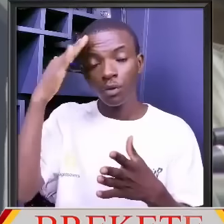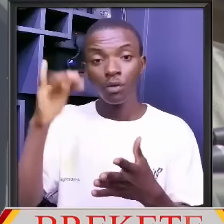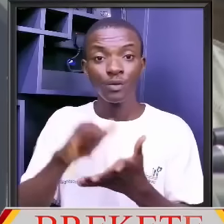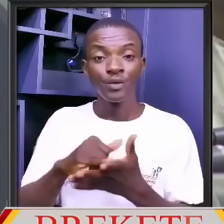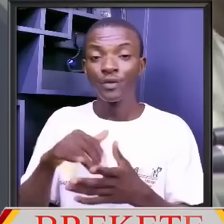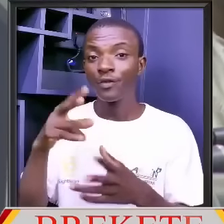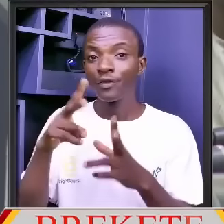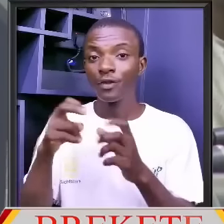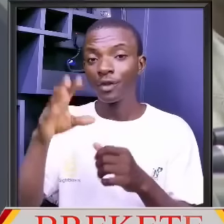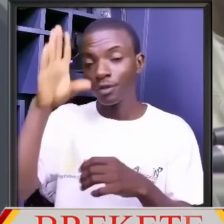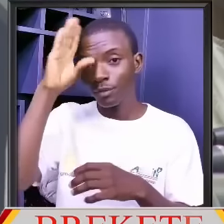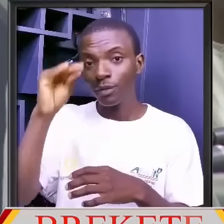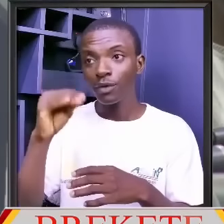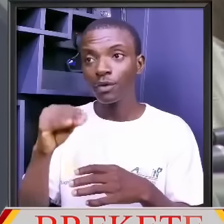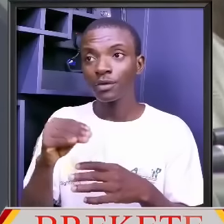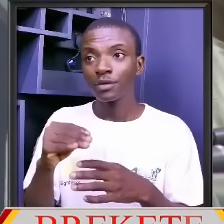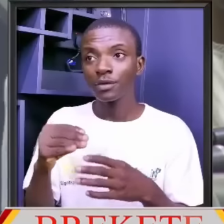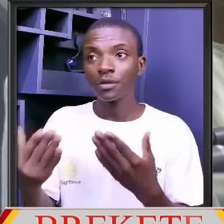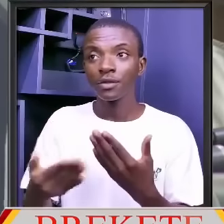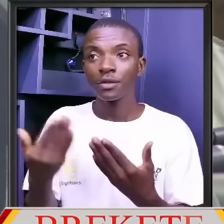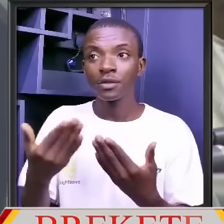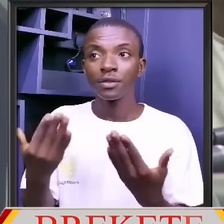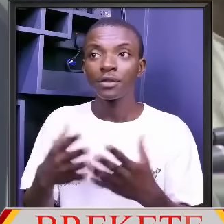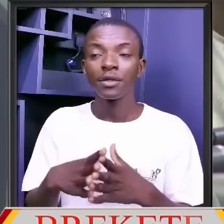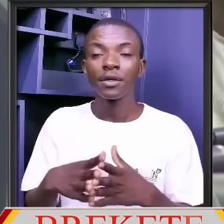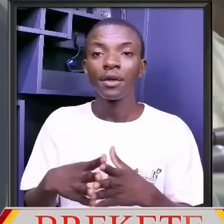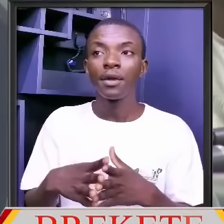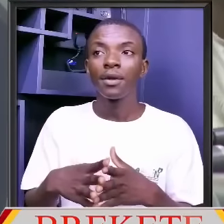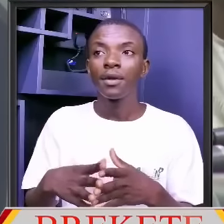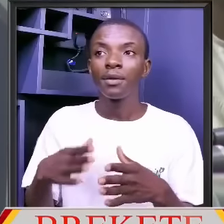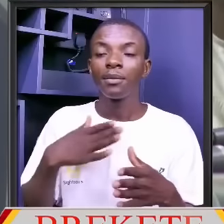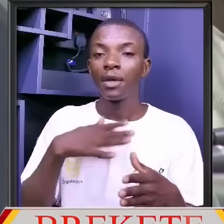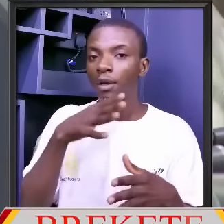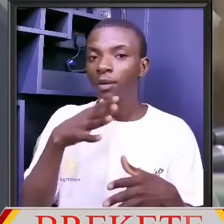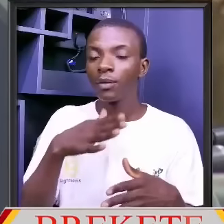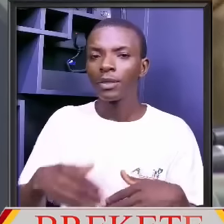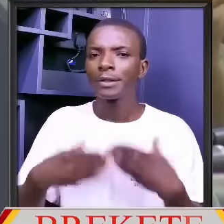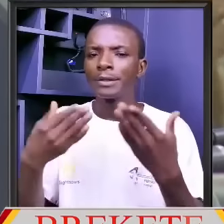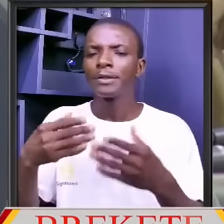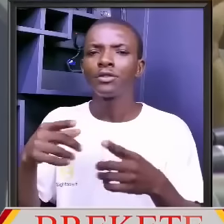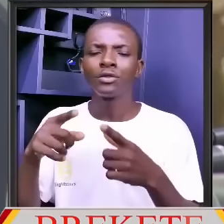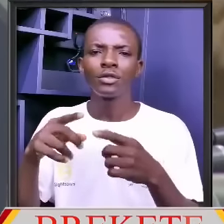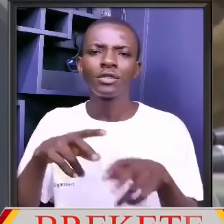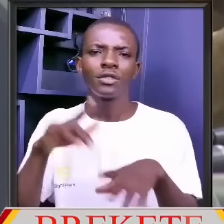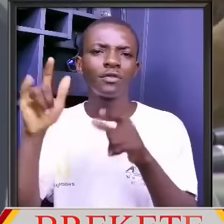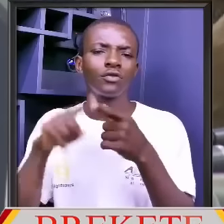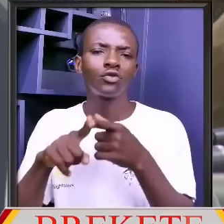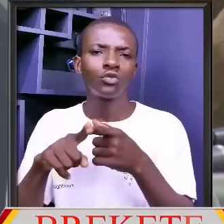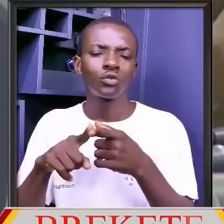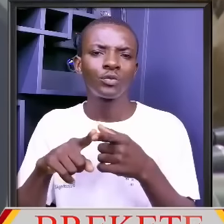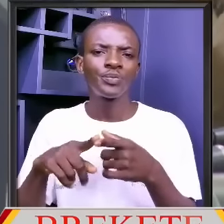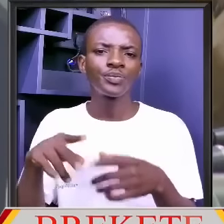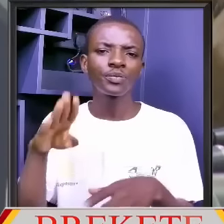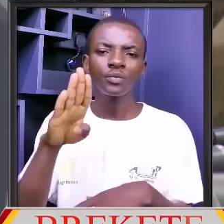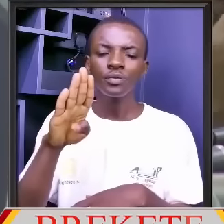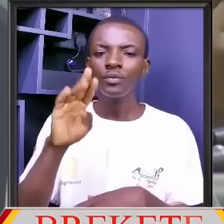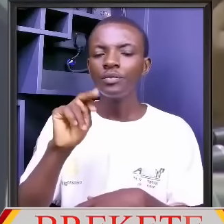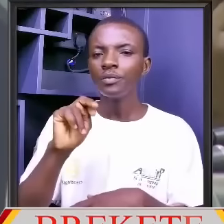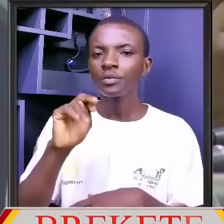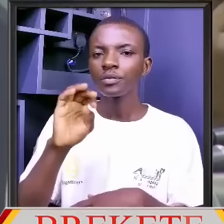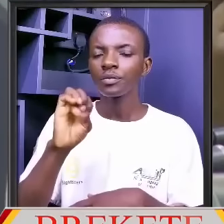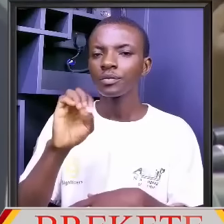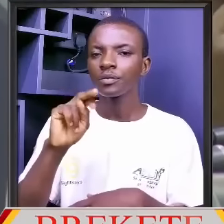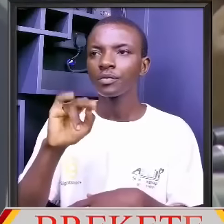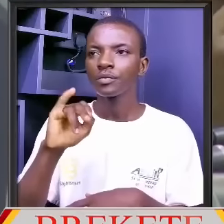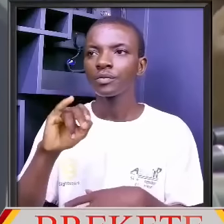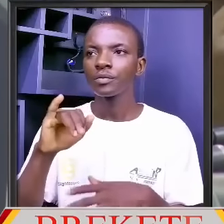village boys, they can give belle easily. My mama come carry me come Benin. I can't stay with my mama's sister.